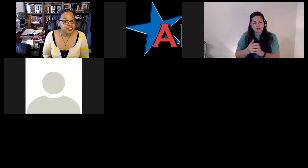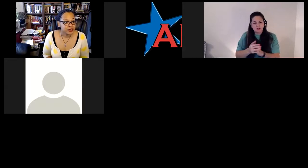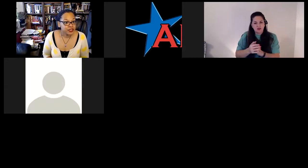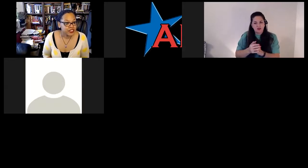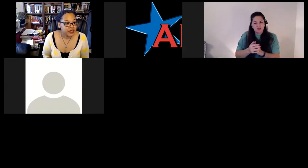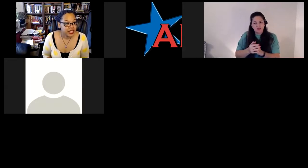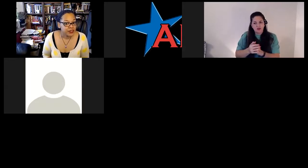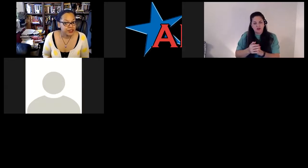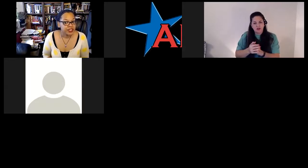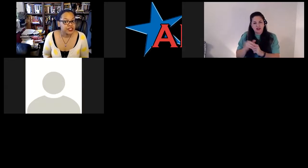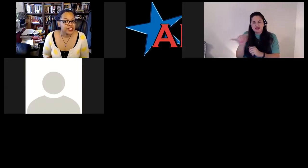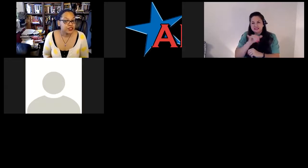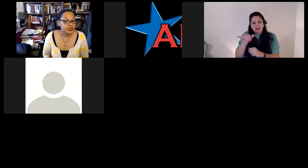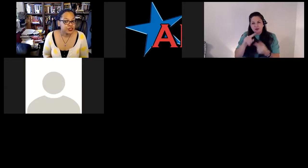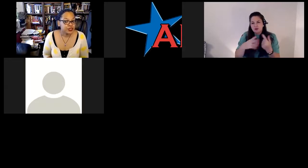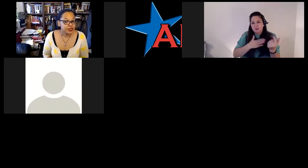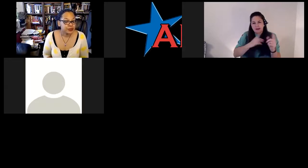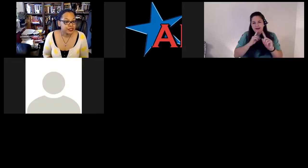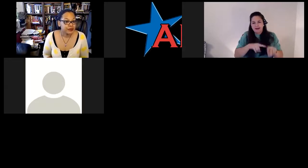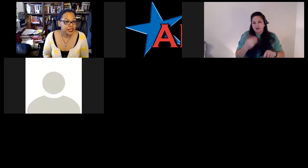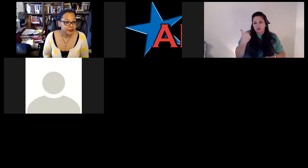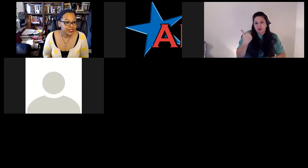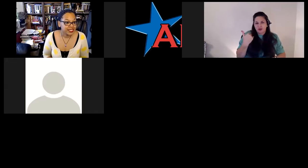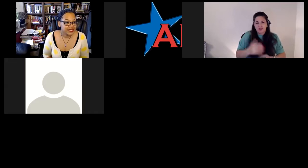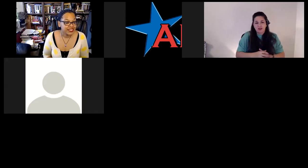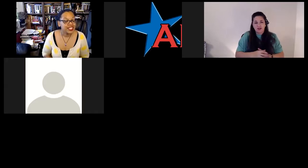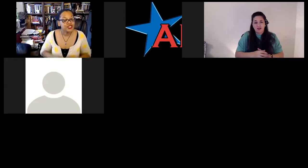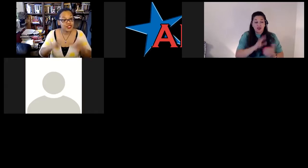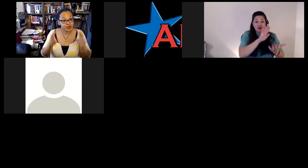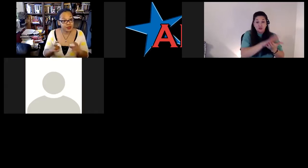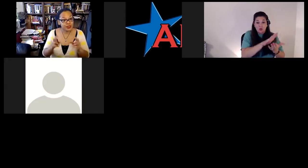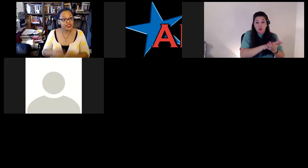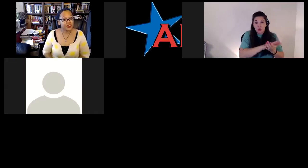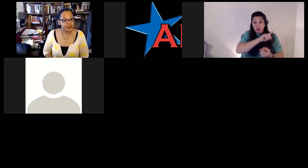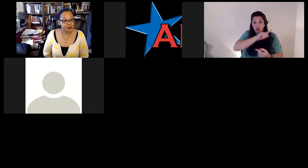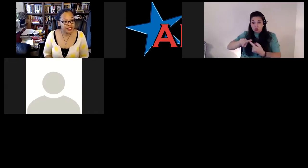it's similar to the answer I gave earlier. To undo the school to prison pipeline,